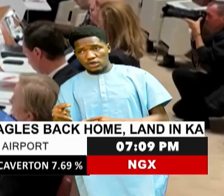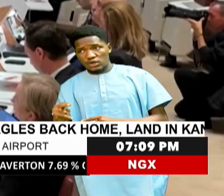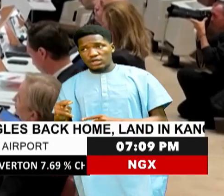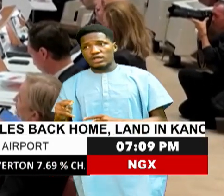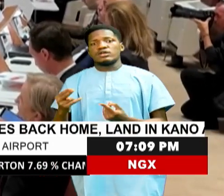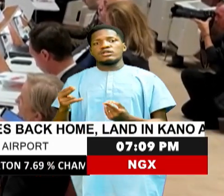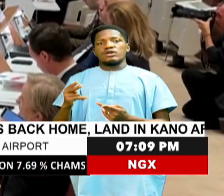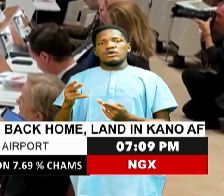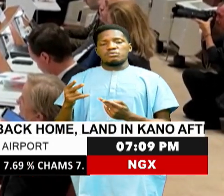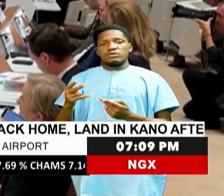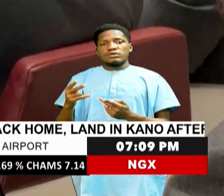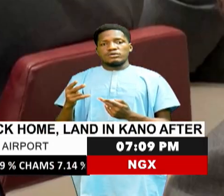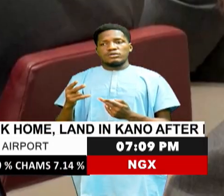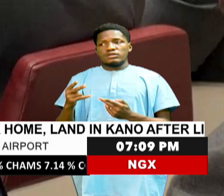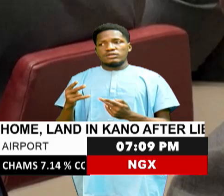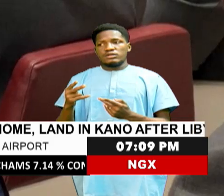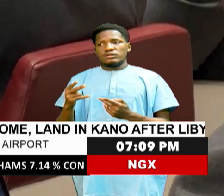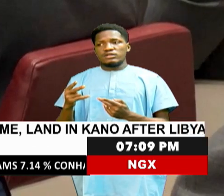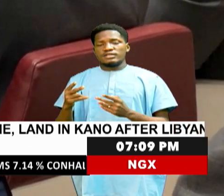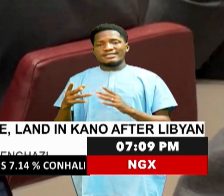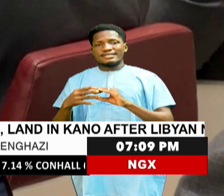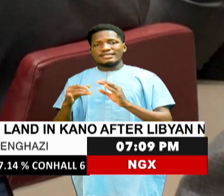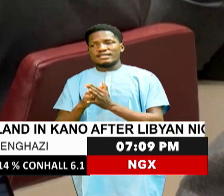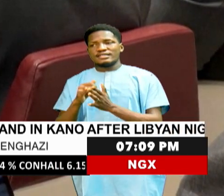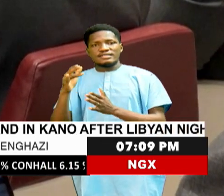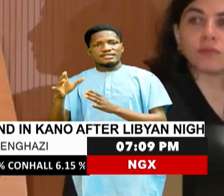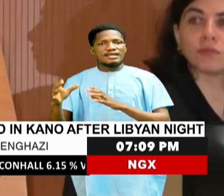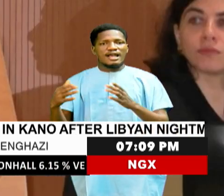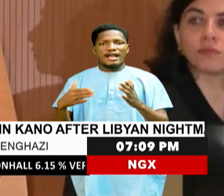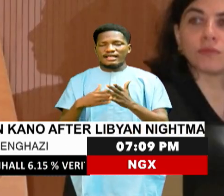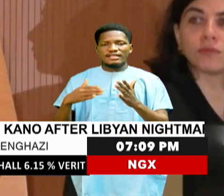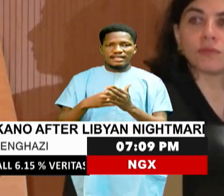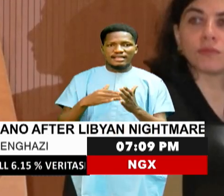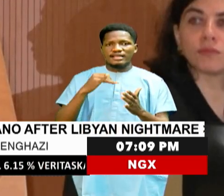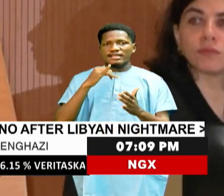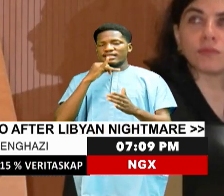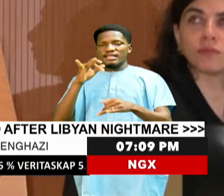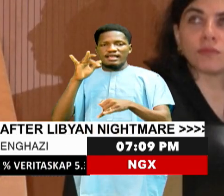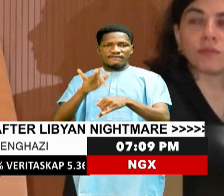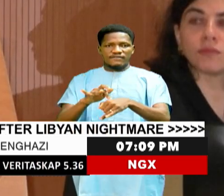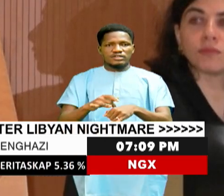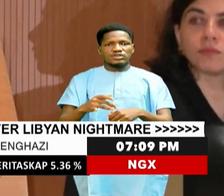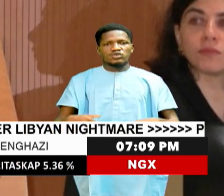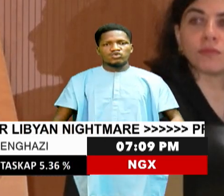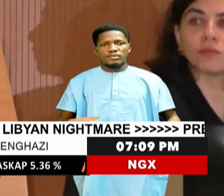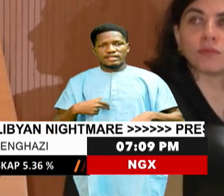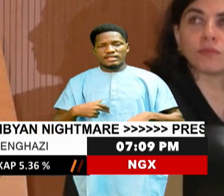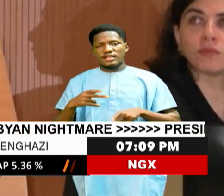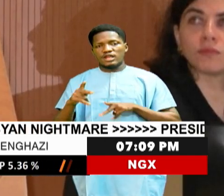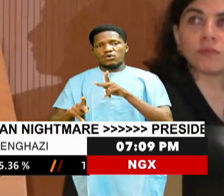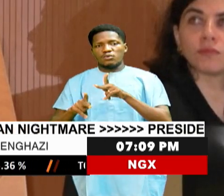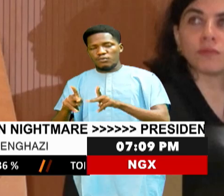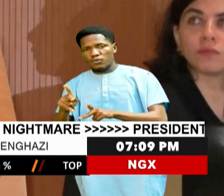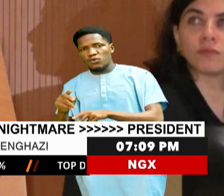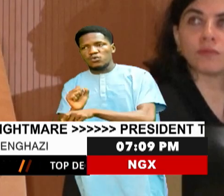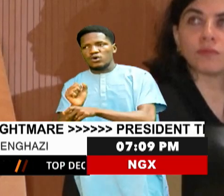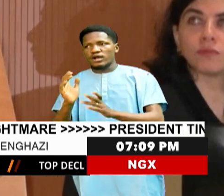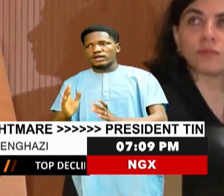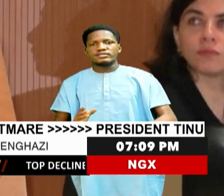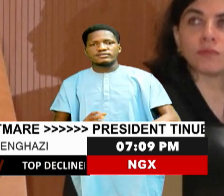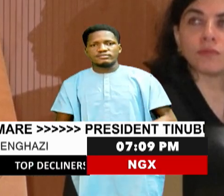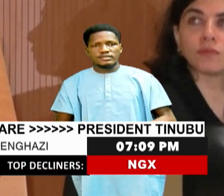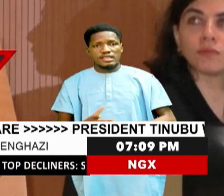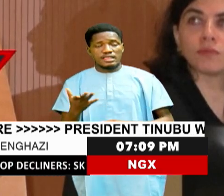the violence, slammed the attacks impacting humanitarian workers. That the lives of